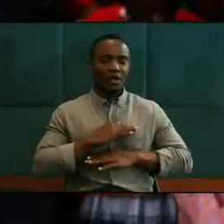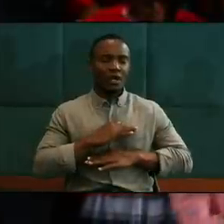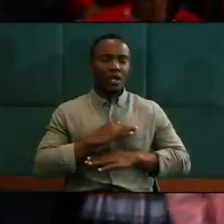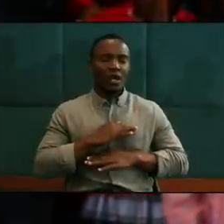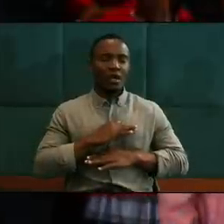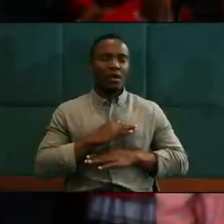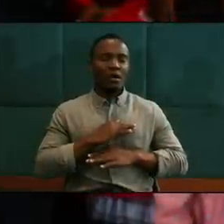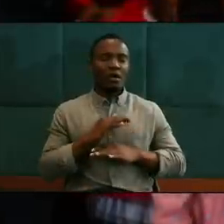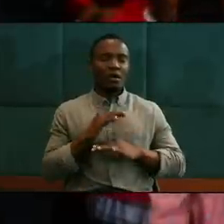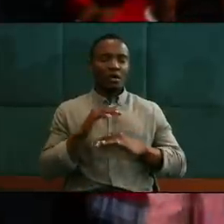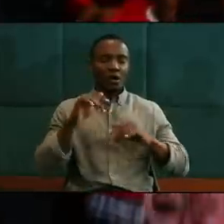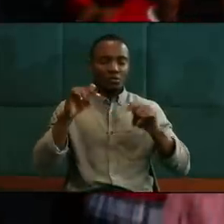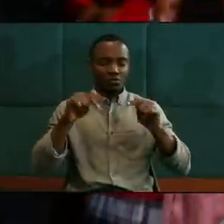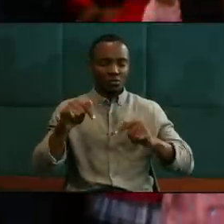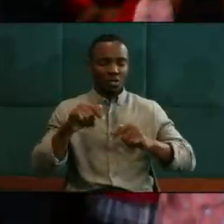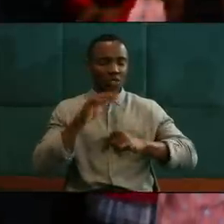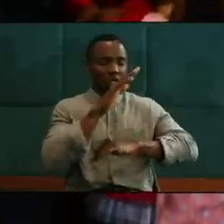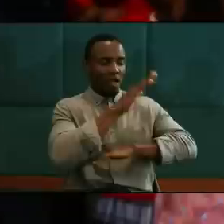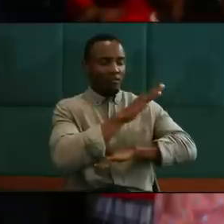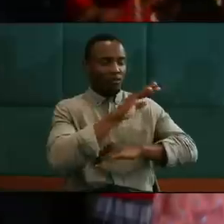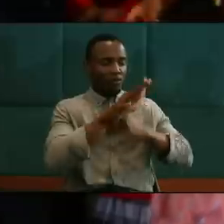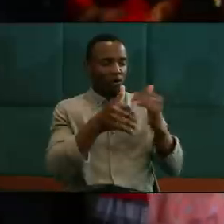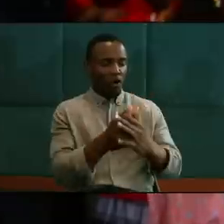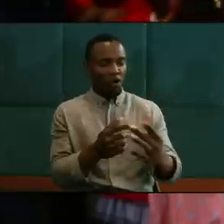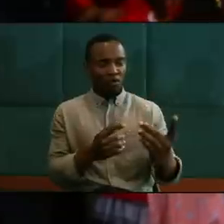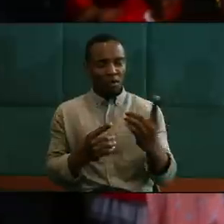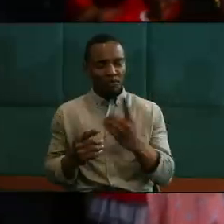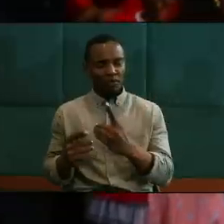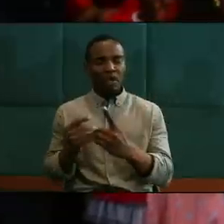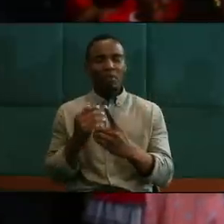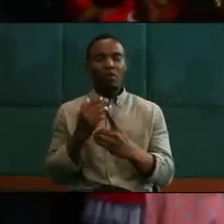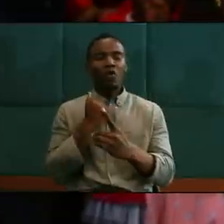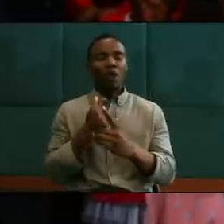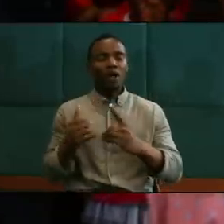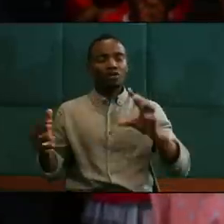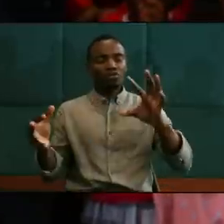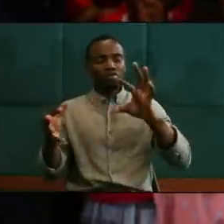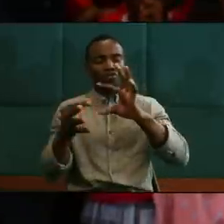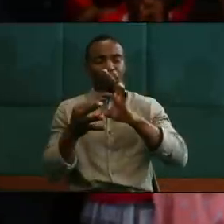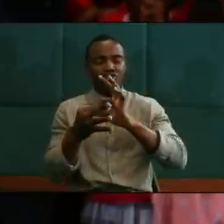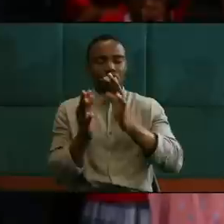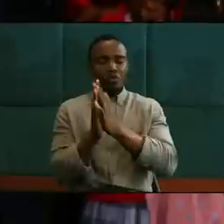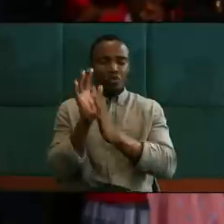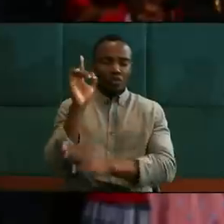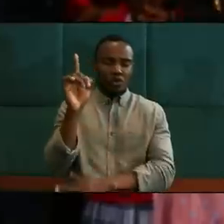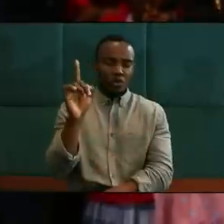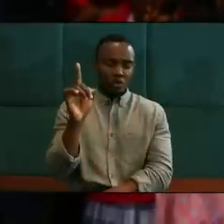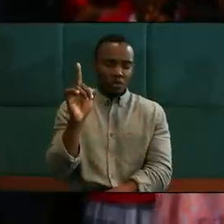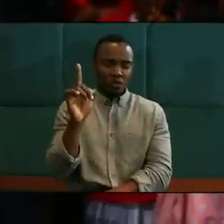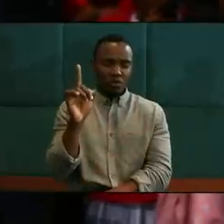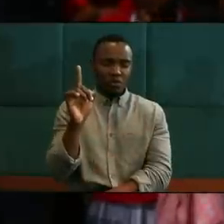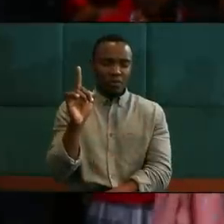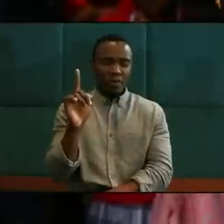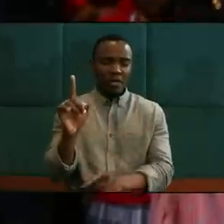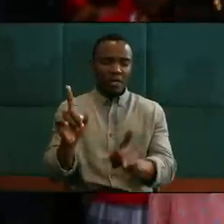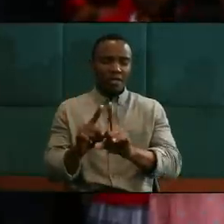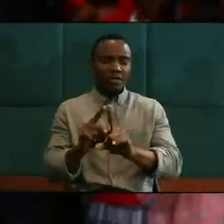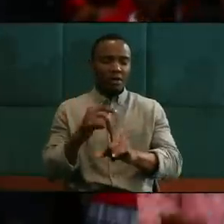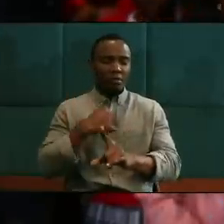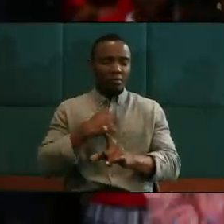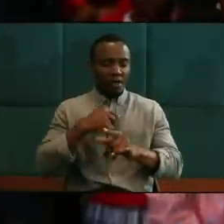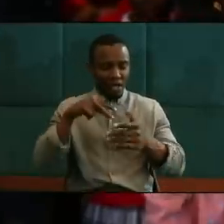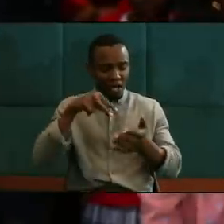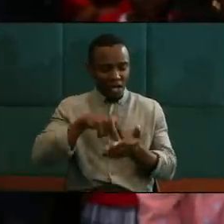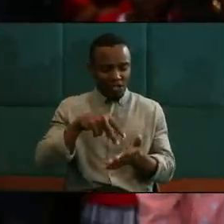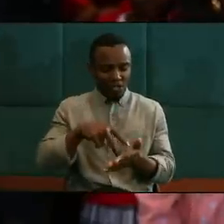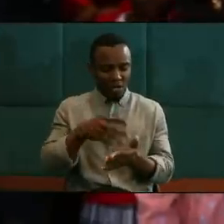this afternoon, they came out seeking for a reconciliation with you. Yes. And Lord, I stand in the